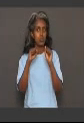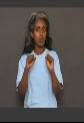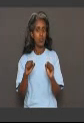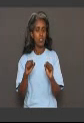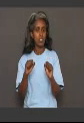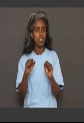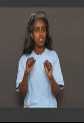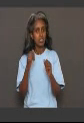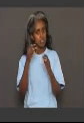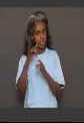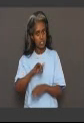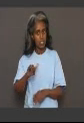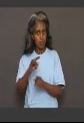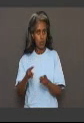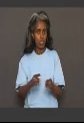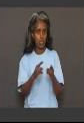in just the same way.